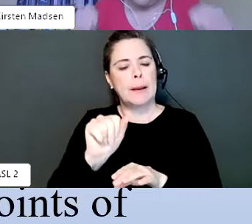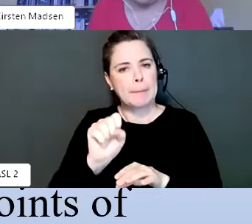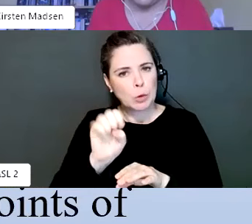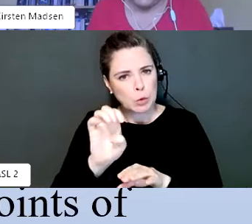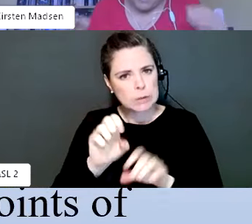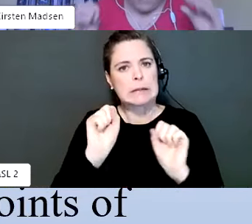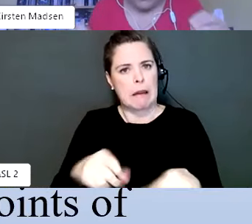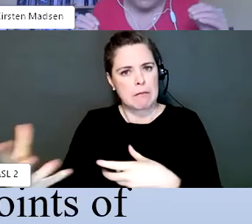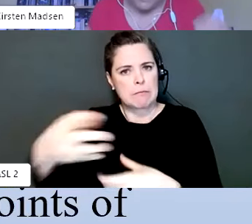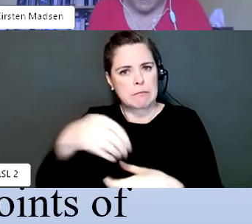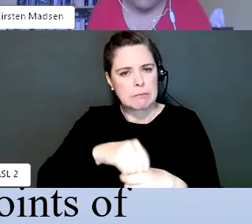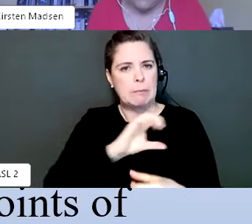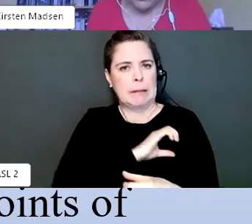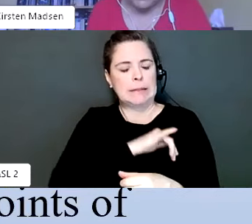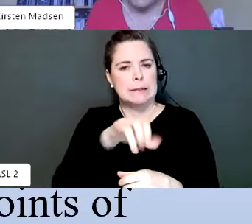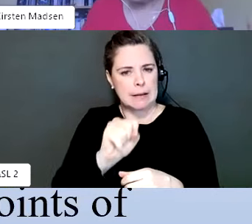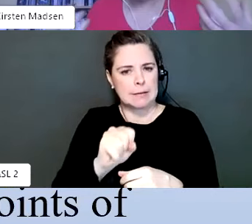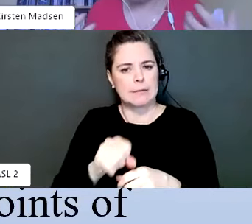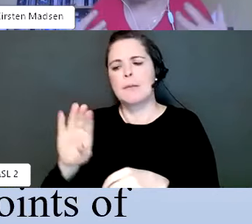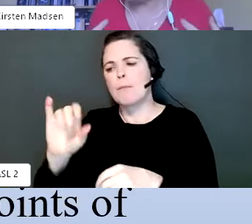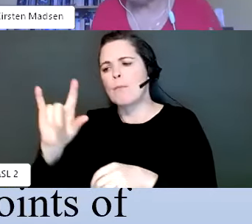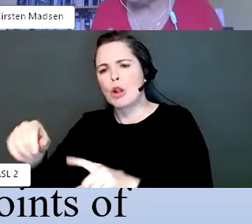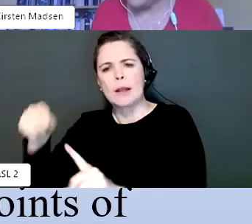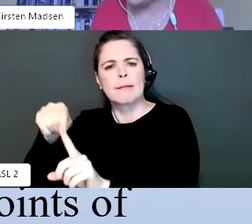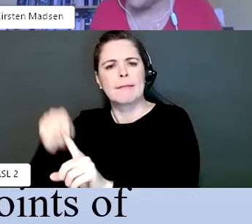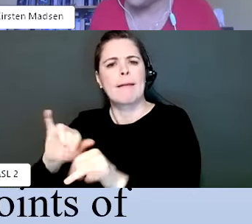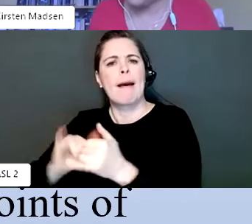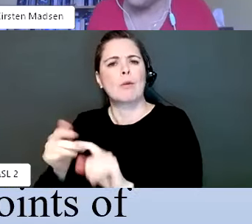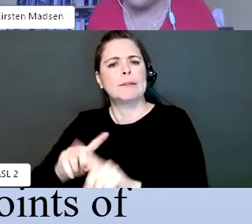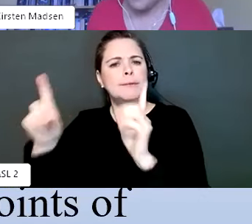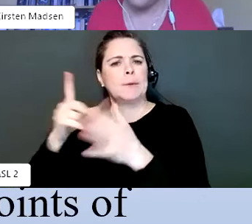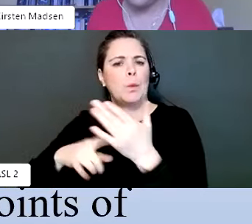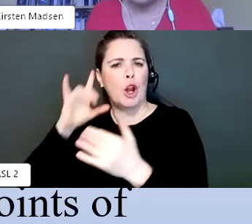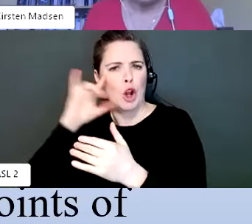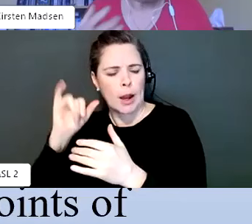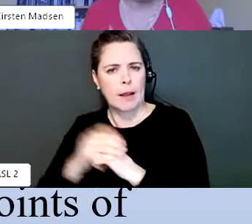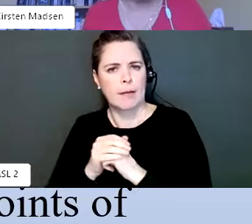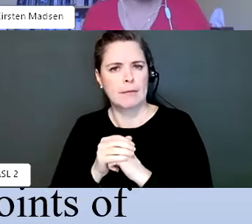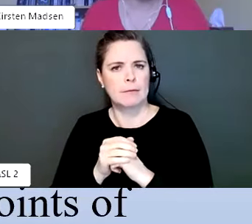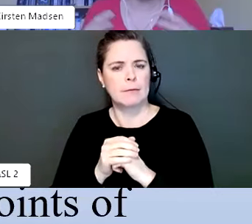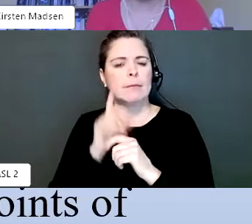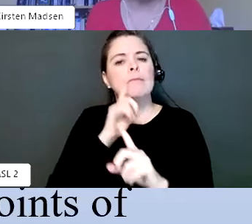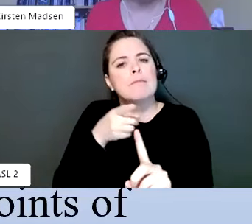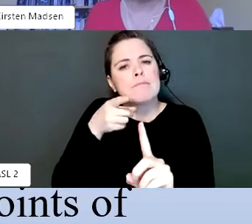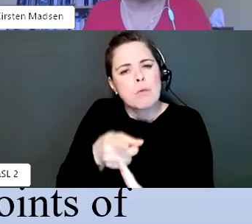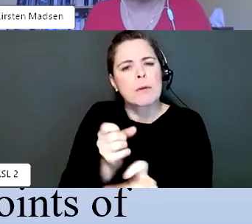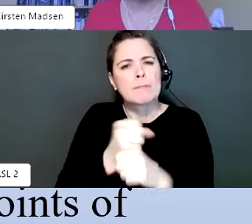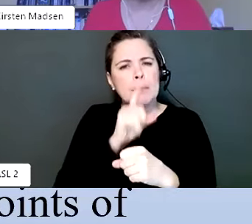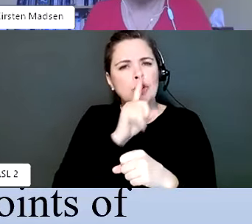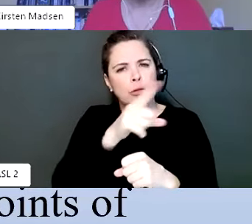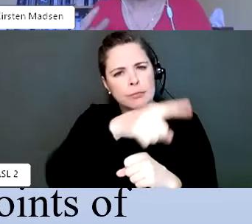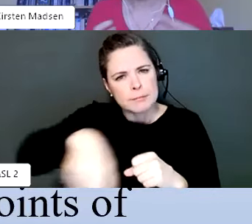people thinking about the behaviors and to also reflect on their own behaviors. Activities include safe